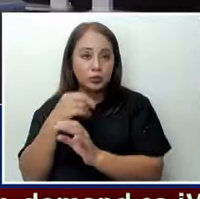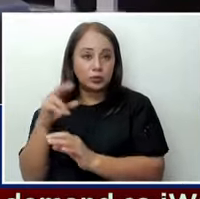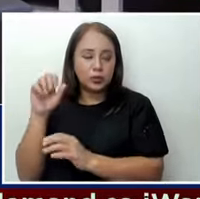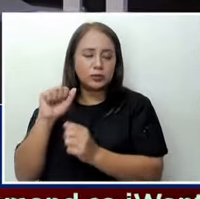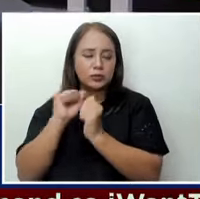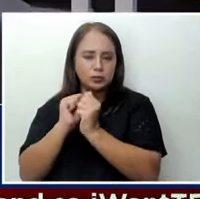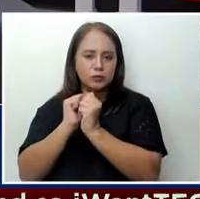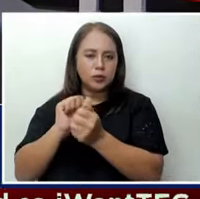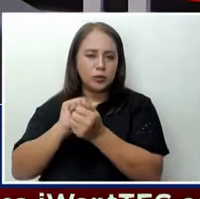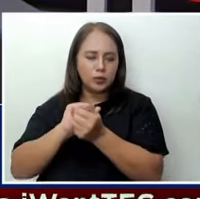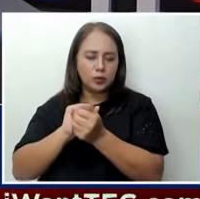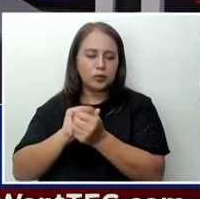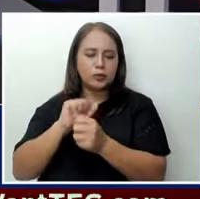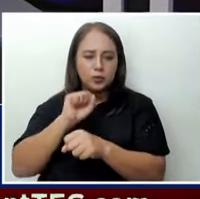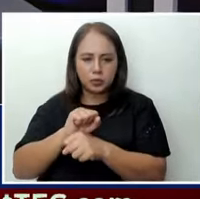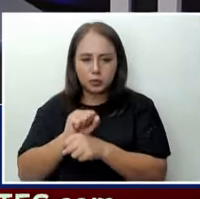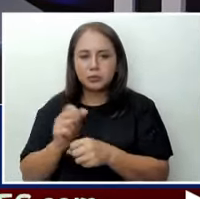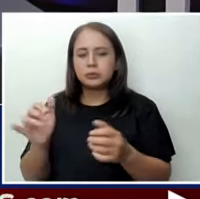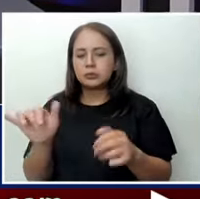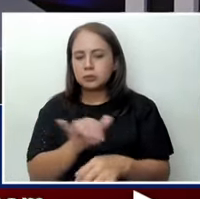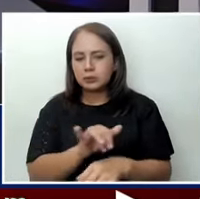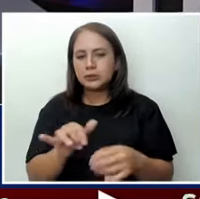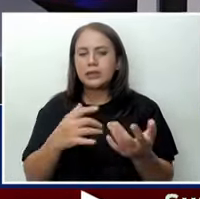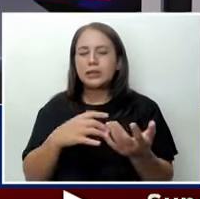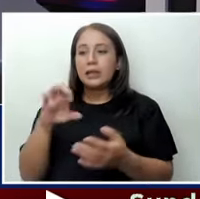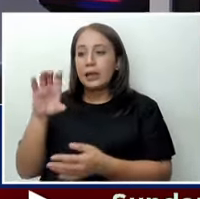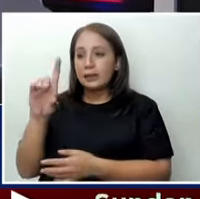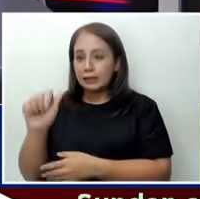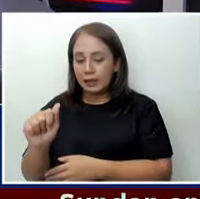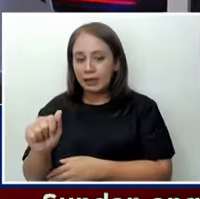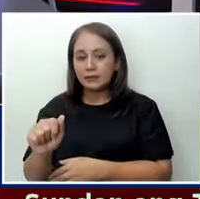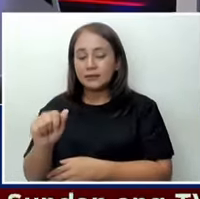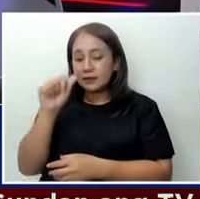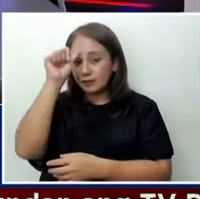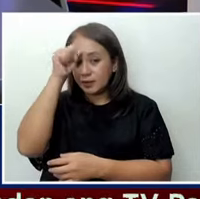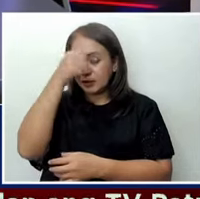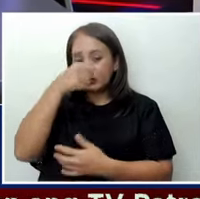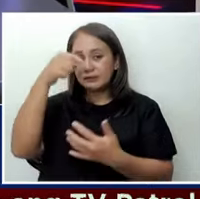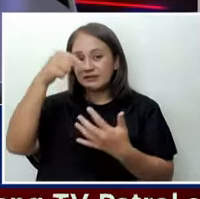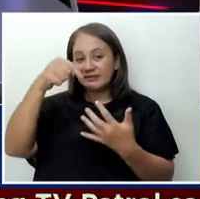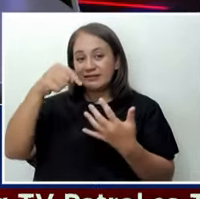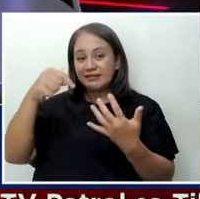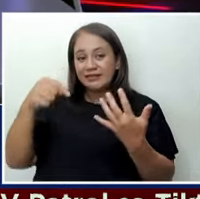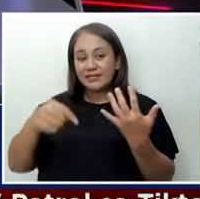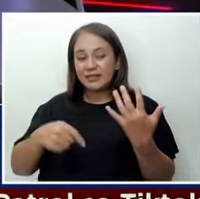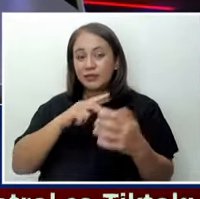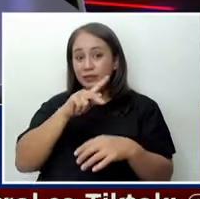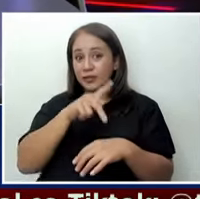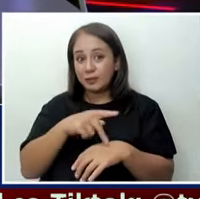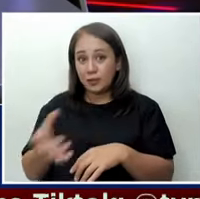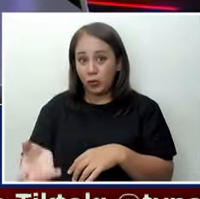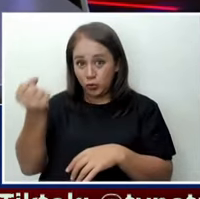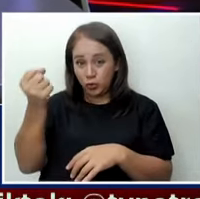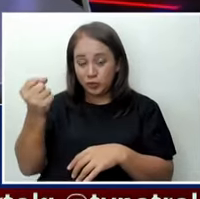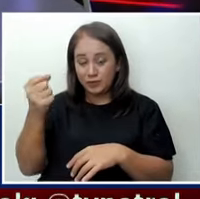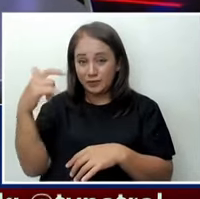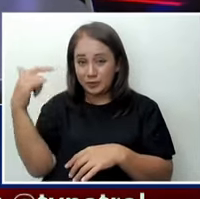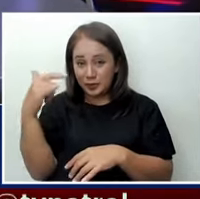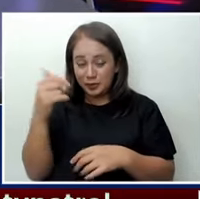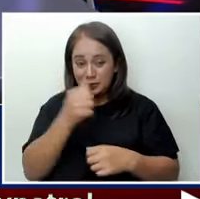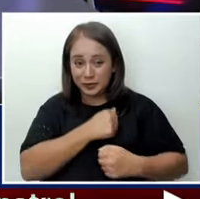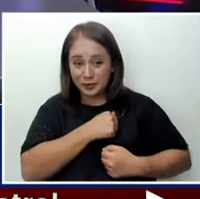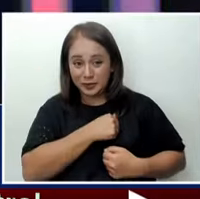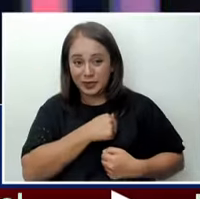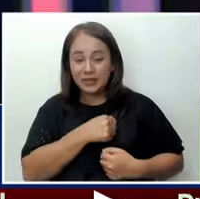together. So, for example, having EDCA sites, and remember, these are Philippine bases. These are injections